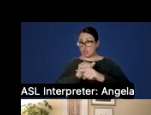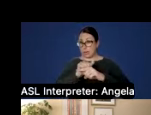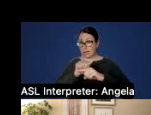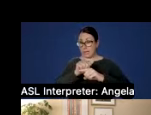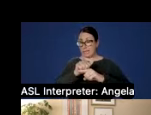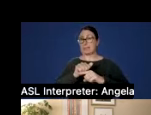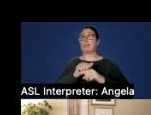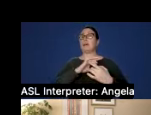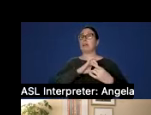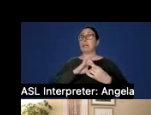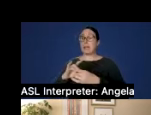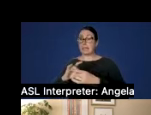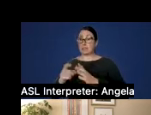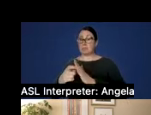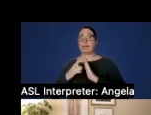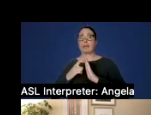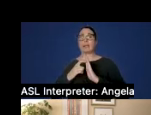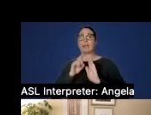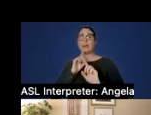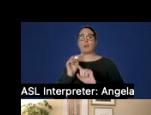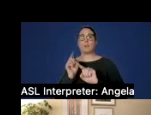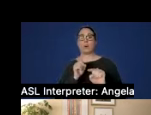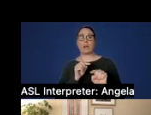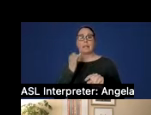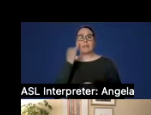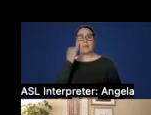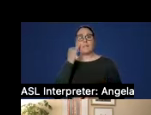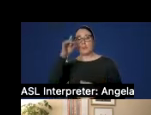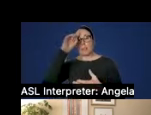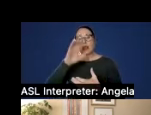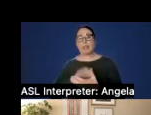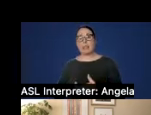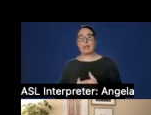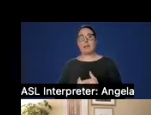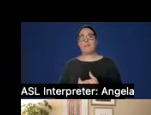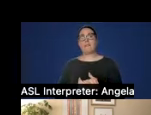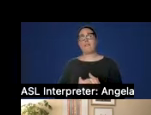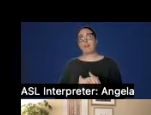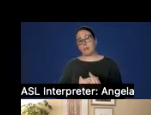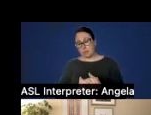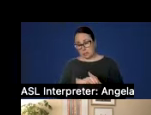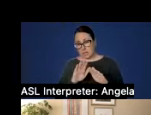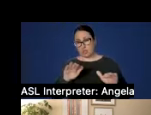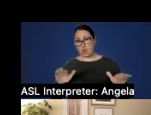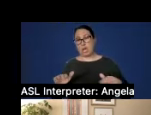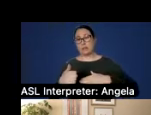and what to do if you, as an advocate, believe that a child is in danger. I think